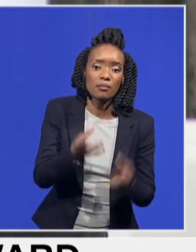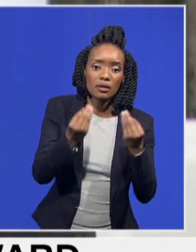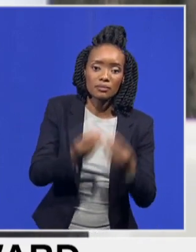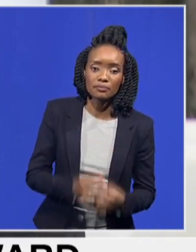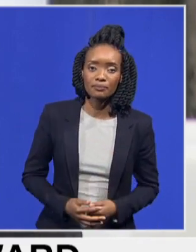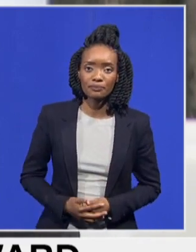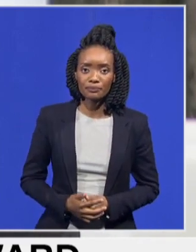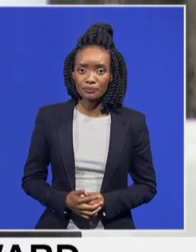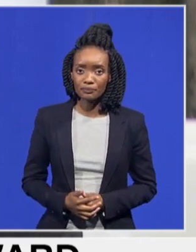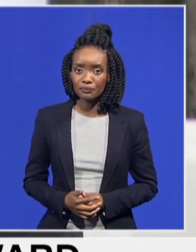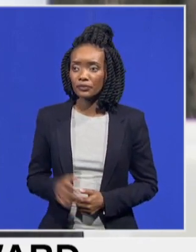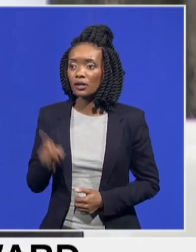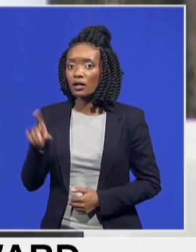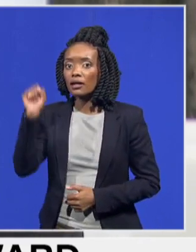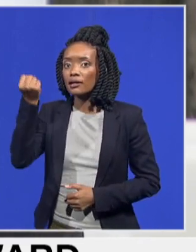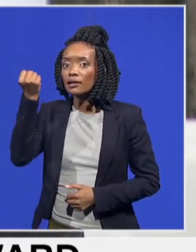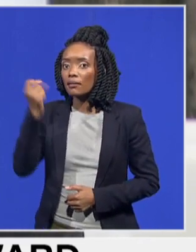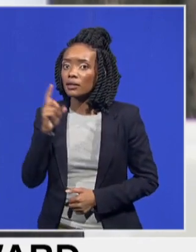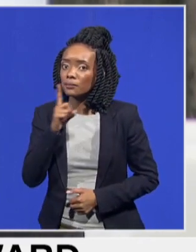No response.